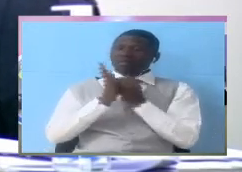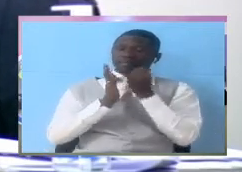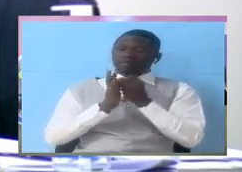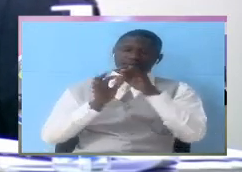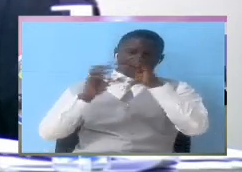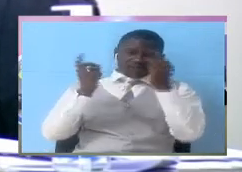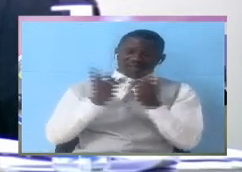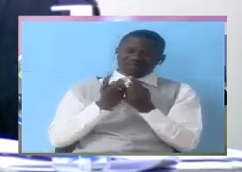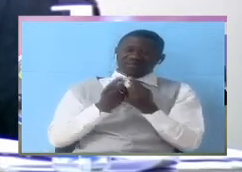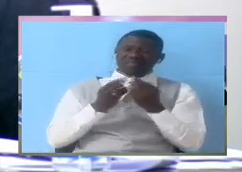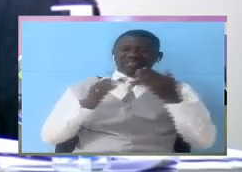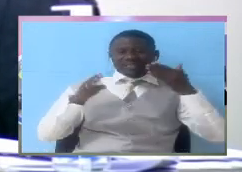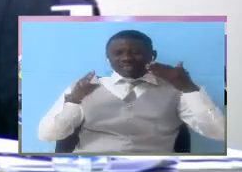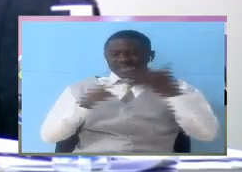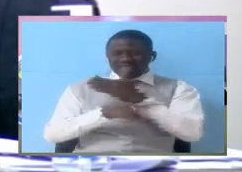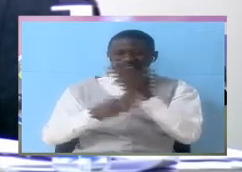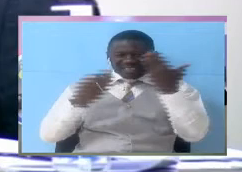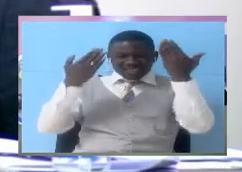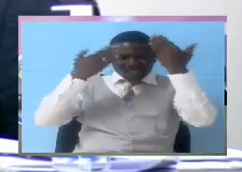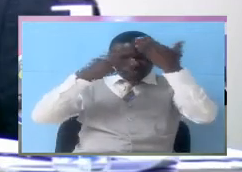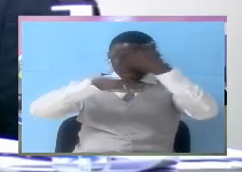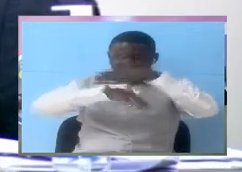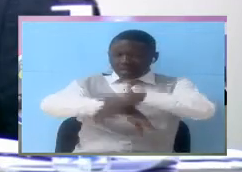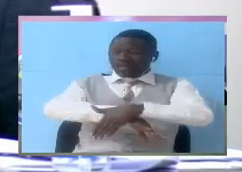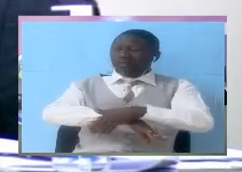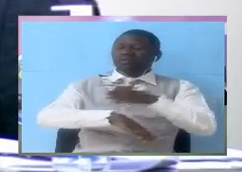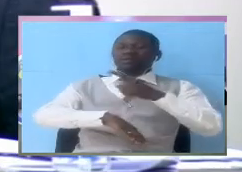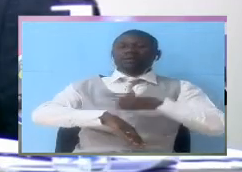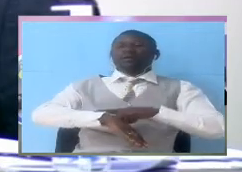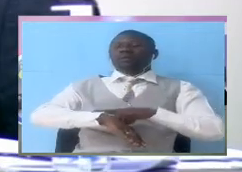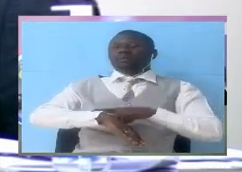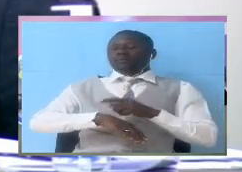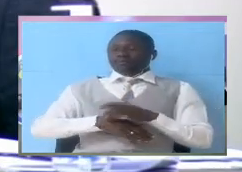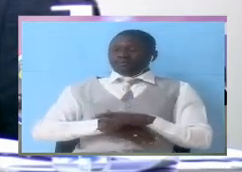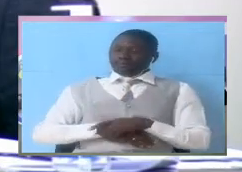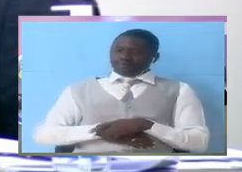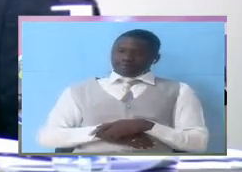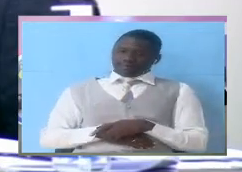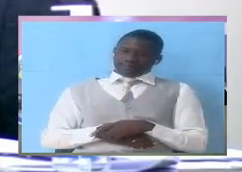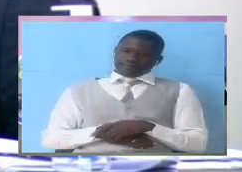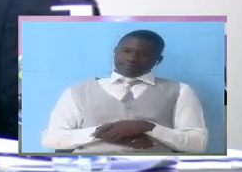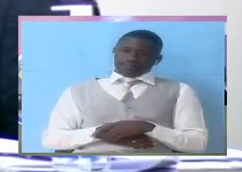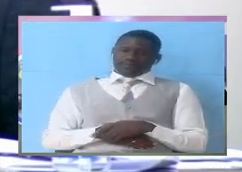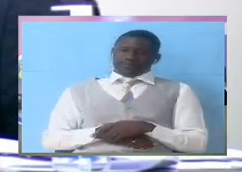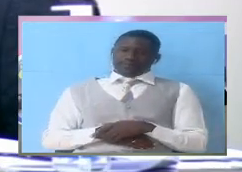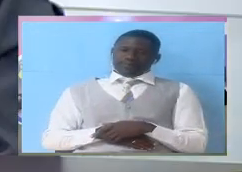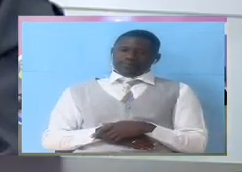yépp ñooñu ci nga xamne ñom lañ moy sédé yiñ japp dañ leen day yobbu ci panel bi haaji guddi.